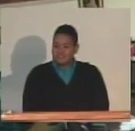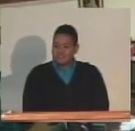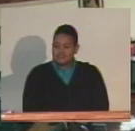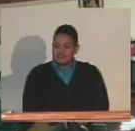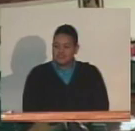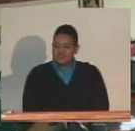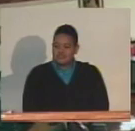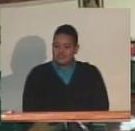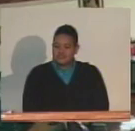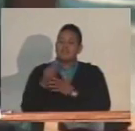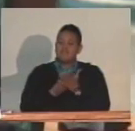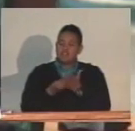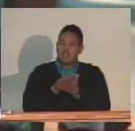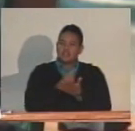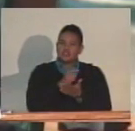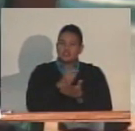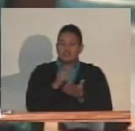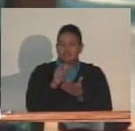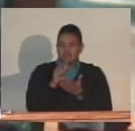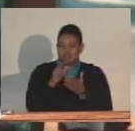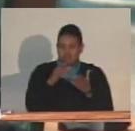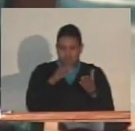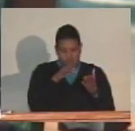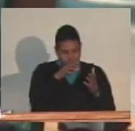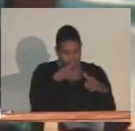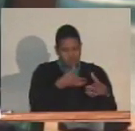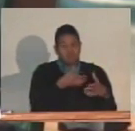financial sector legislation. This relates to